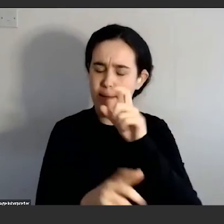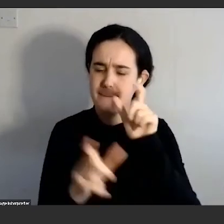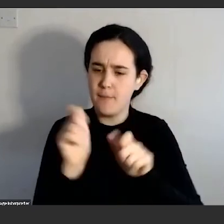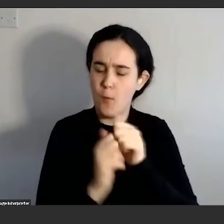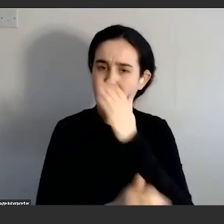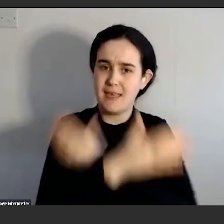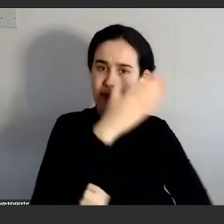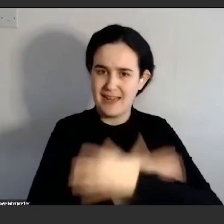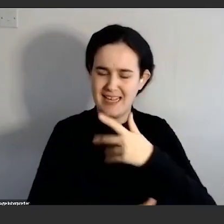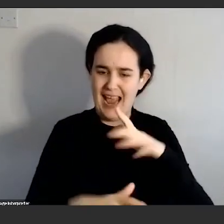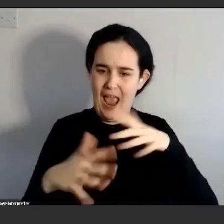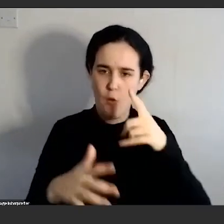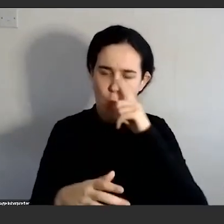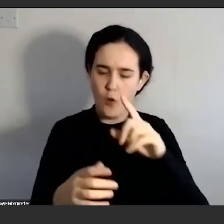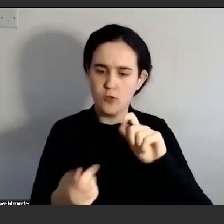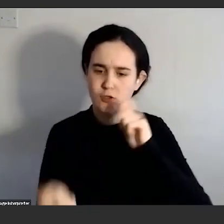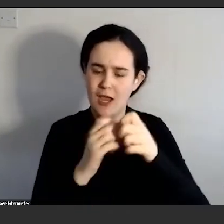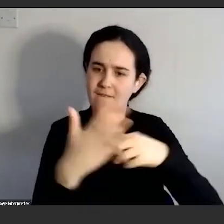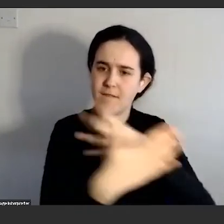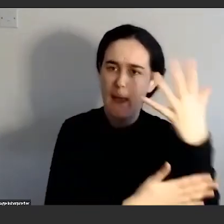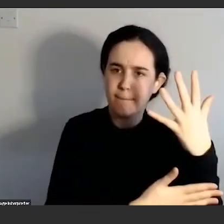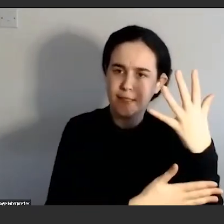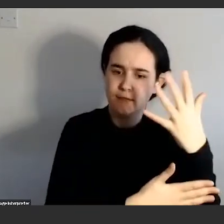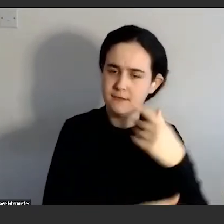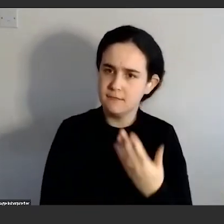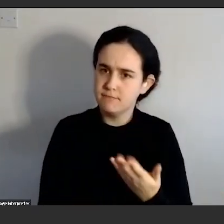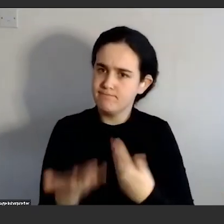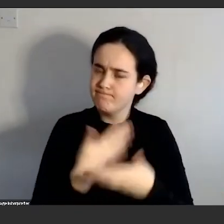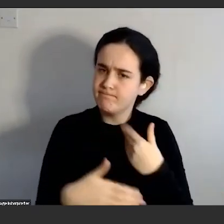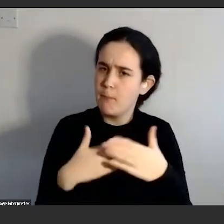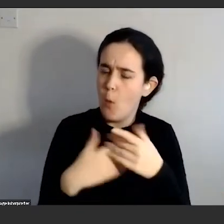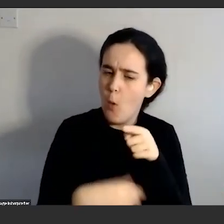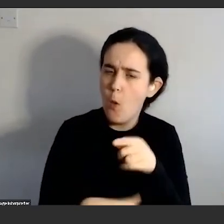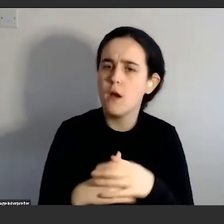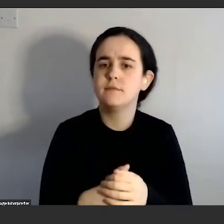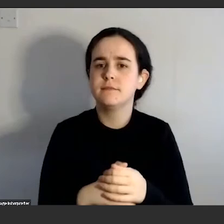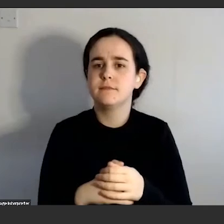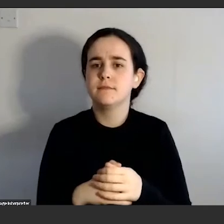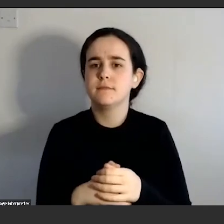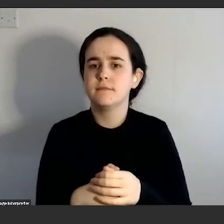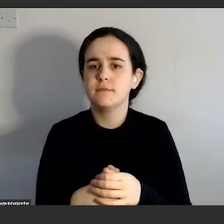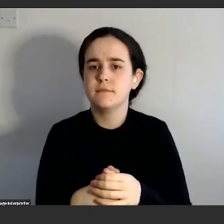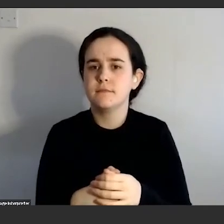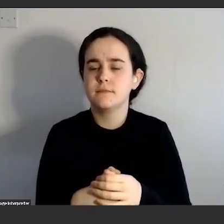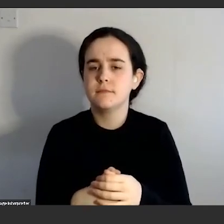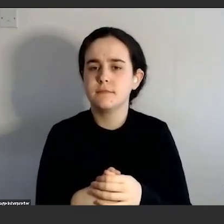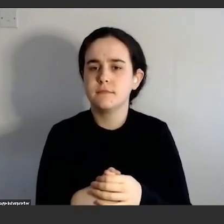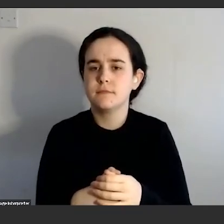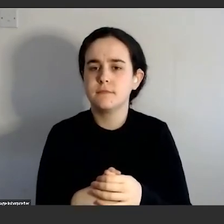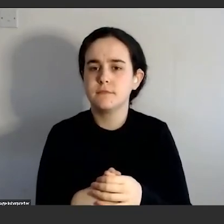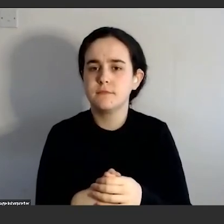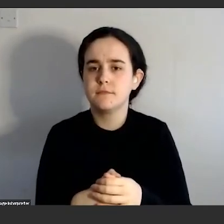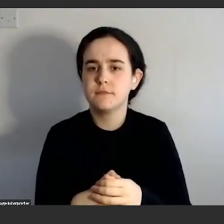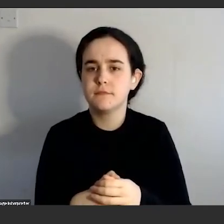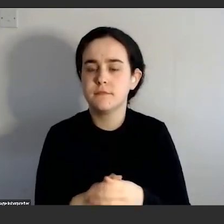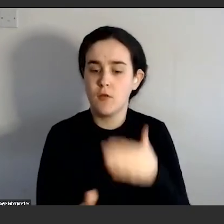Thank you once again, Femi. And I think that is a very, very important point made by Dom. I first of all want to start by saying that, Femi,